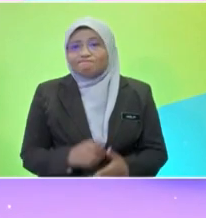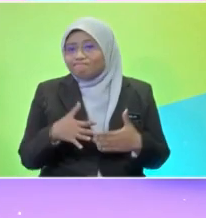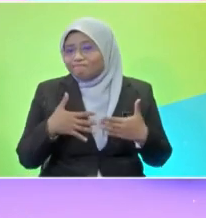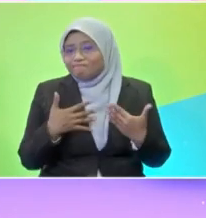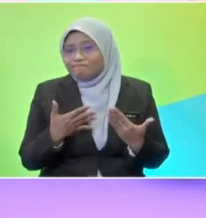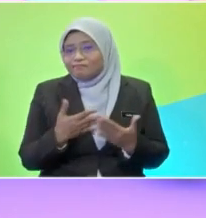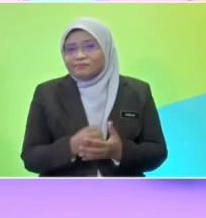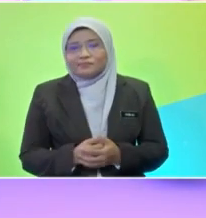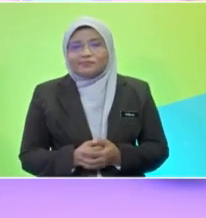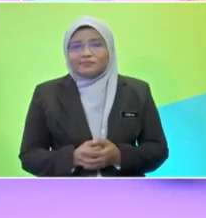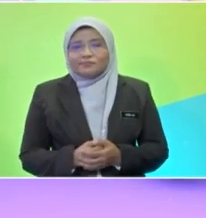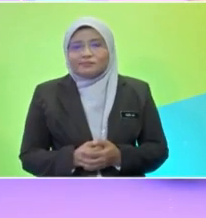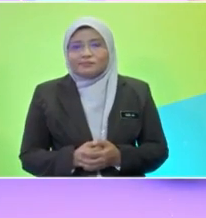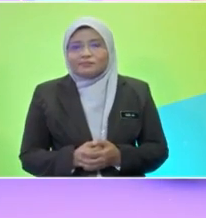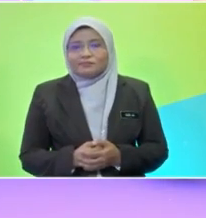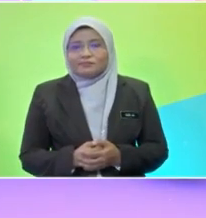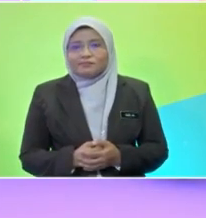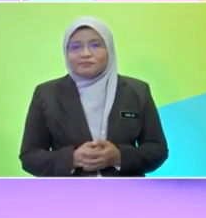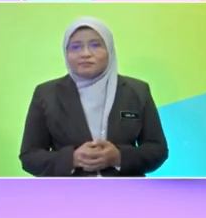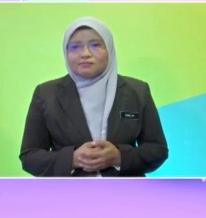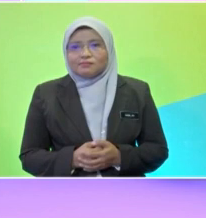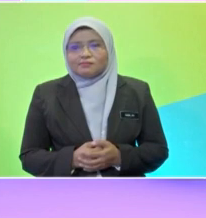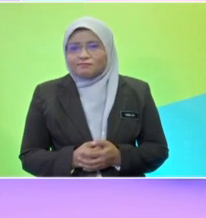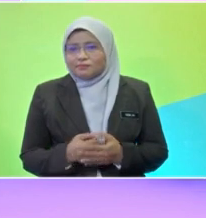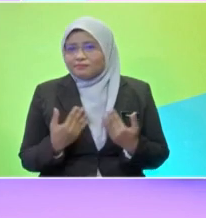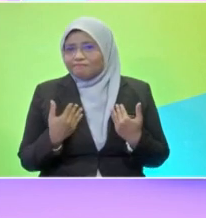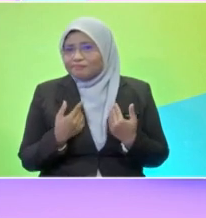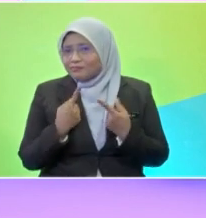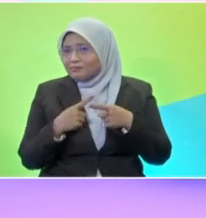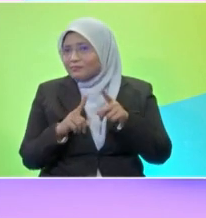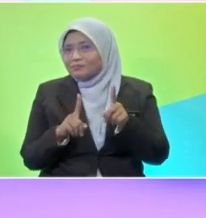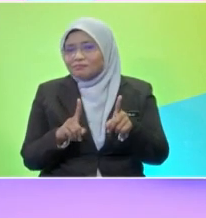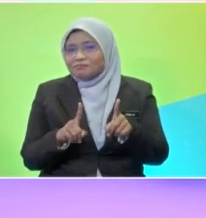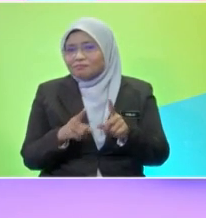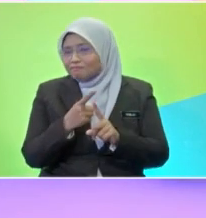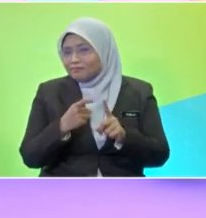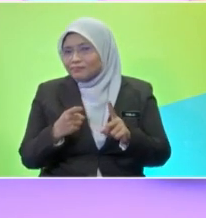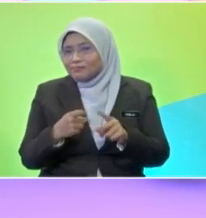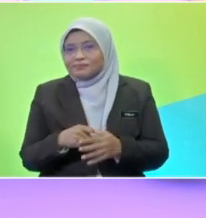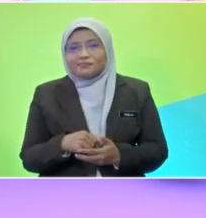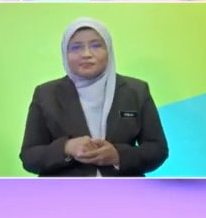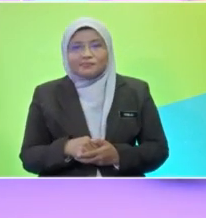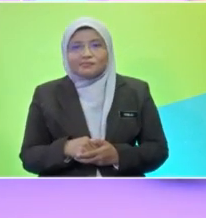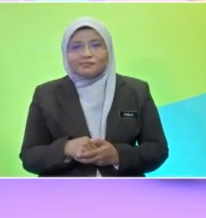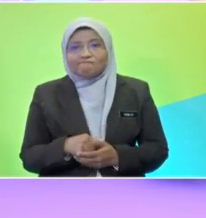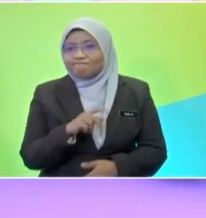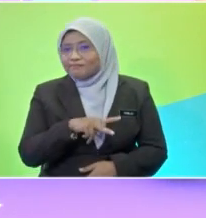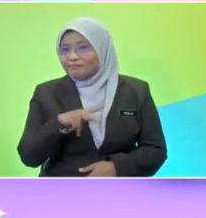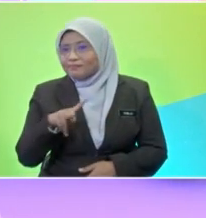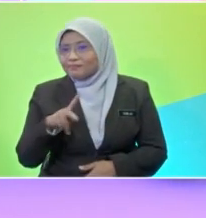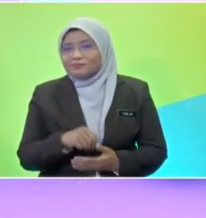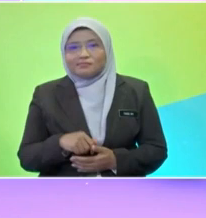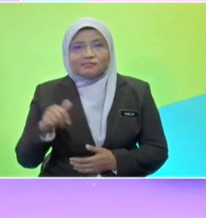today. So now let us hear from Akif. Alright, Akif, how